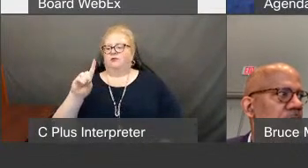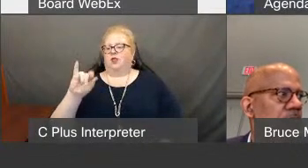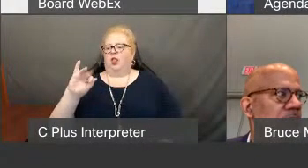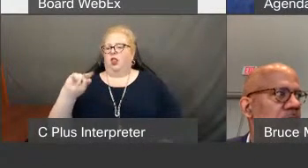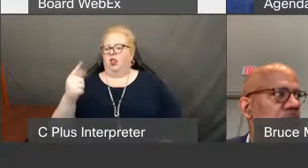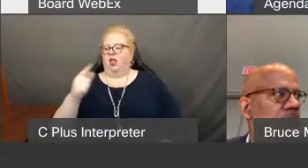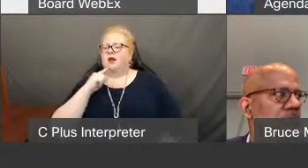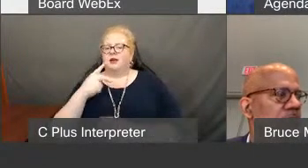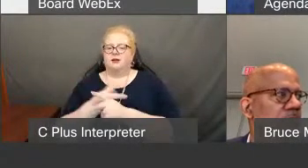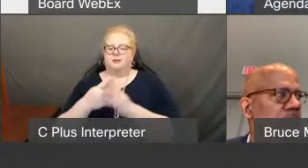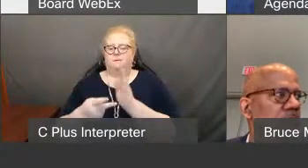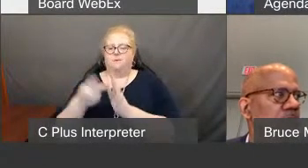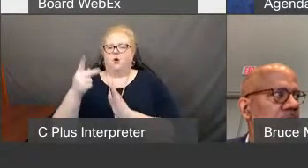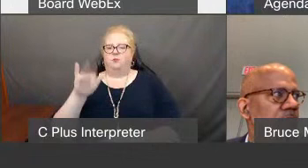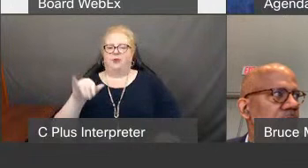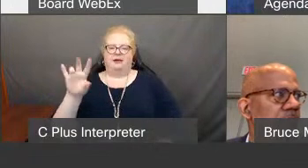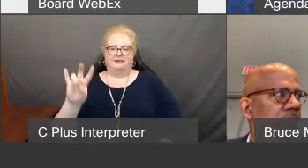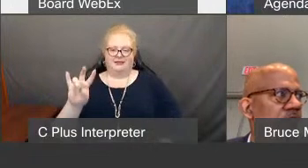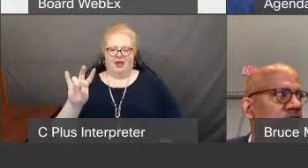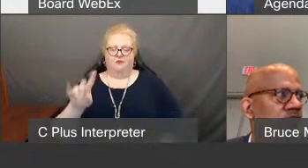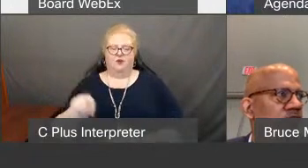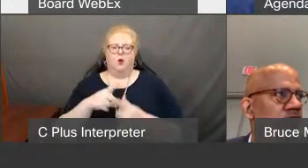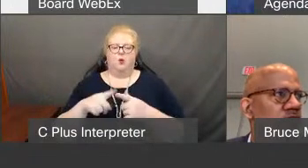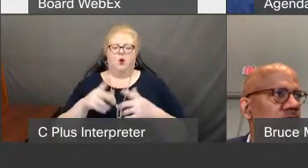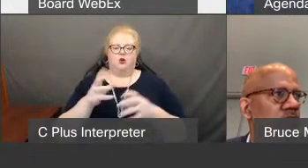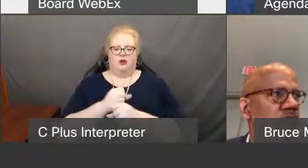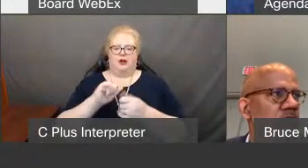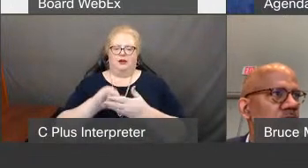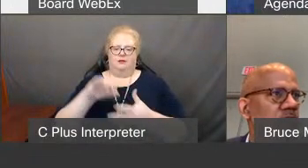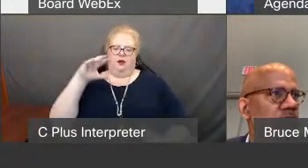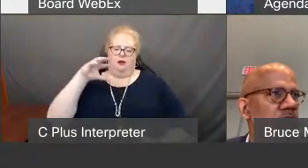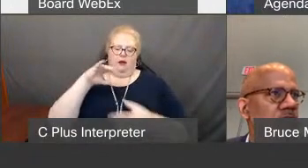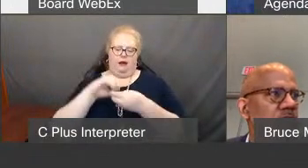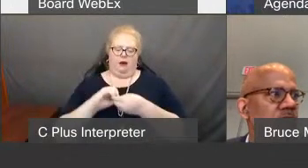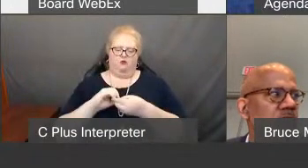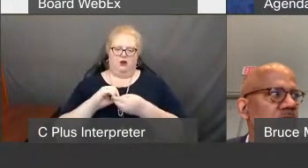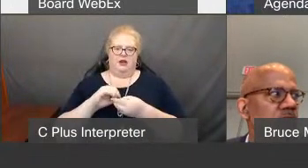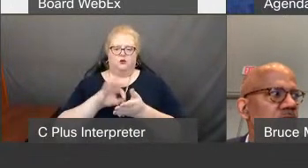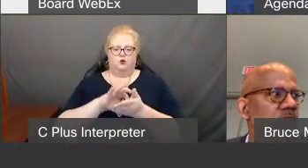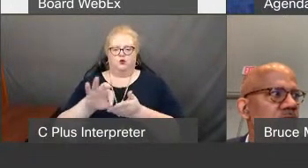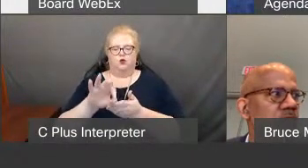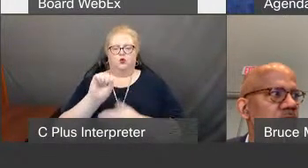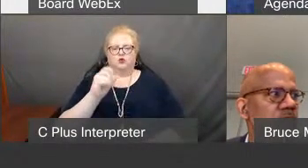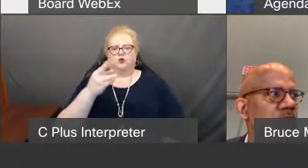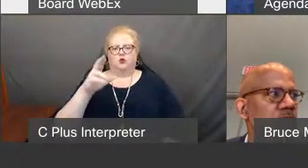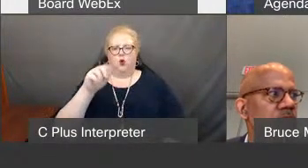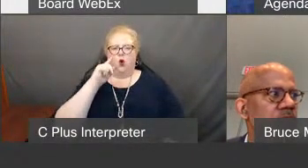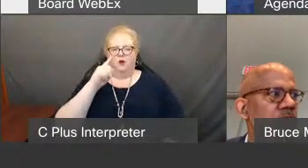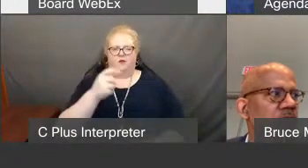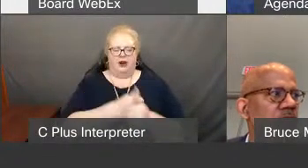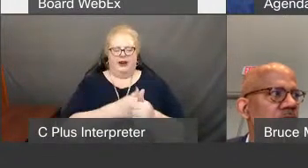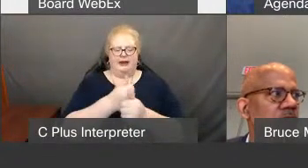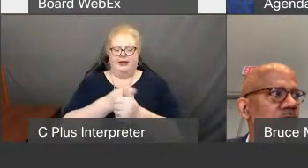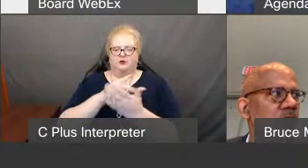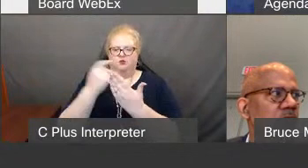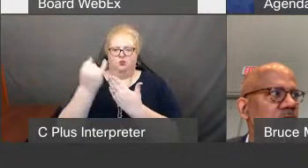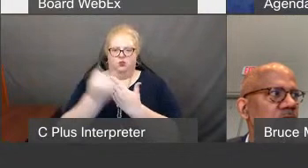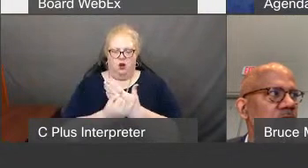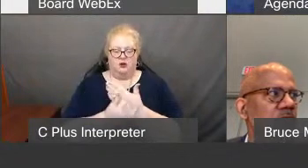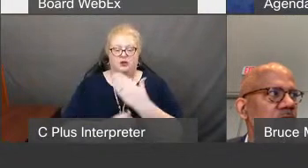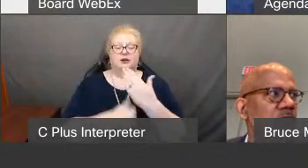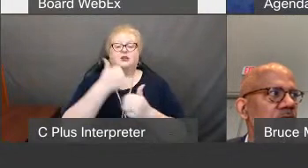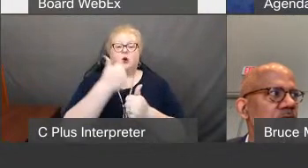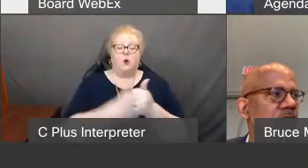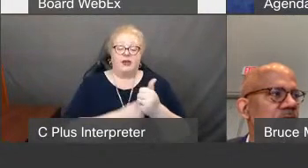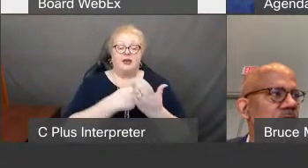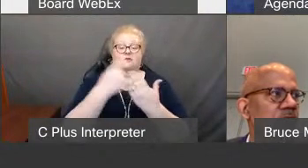7 when you're doing the aggregate score for a total project. Each project that we look at has a grade or a number for